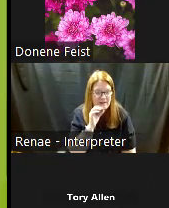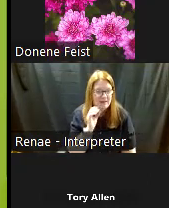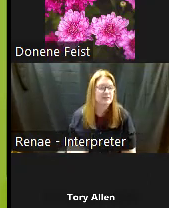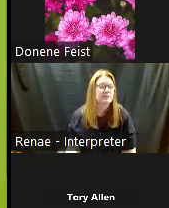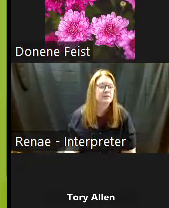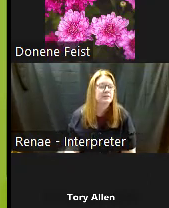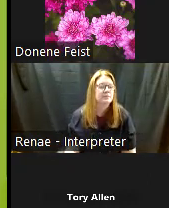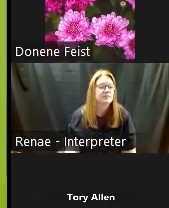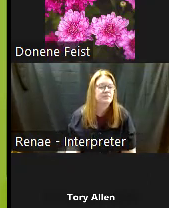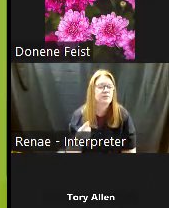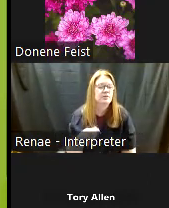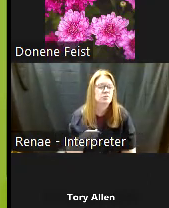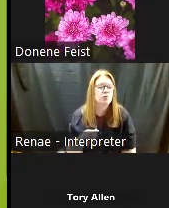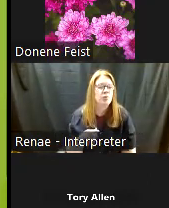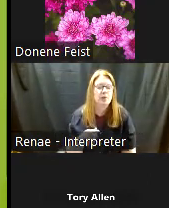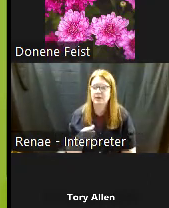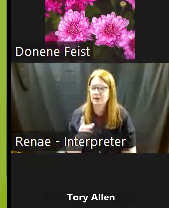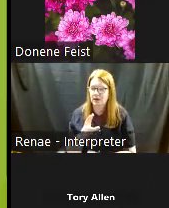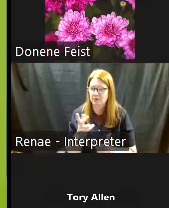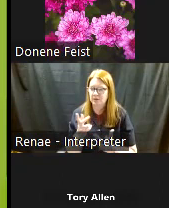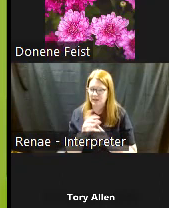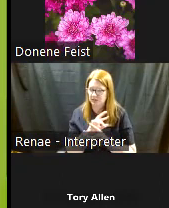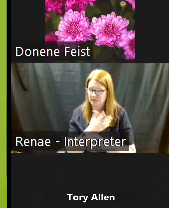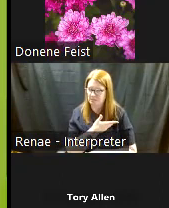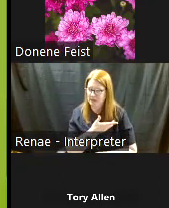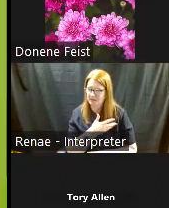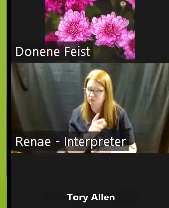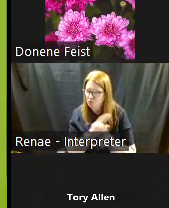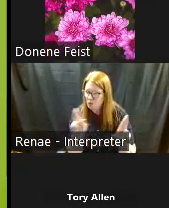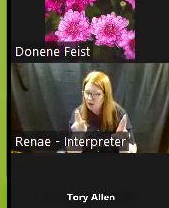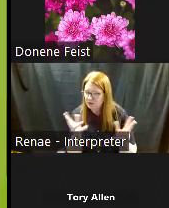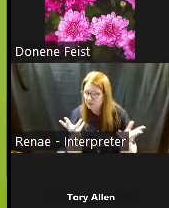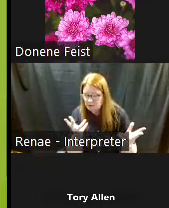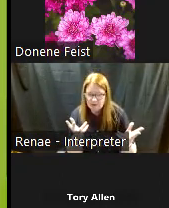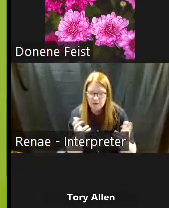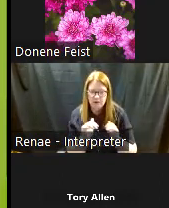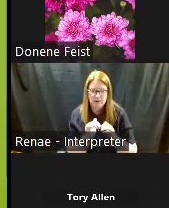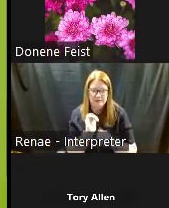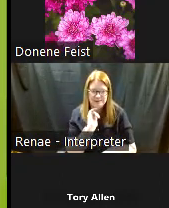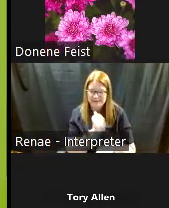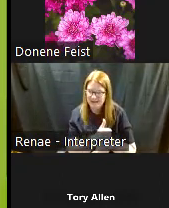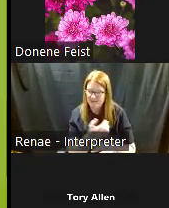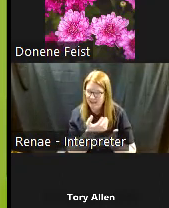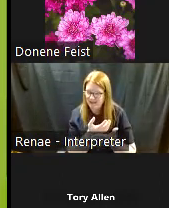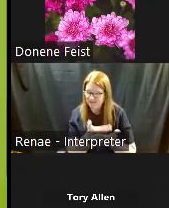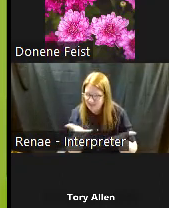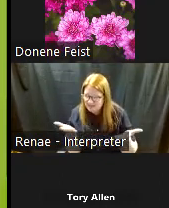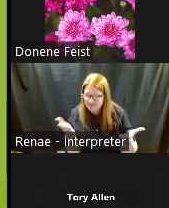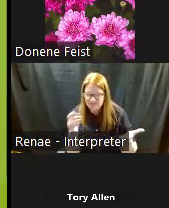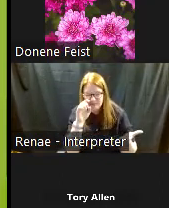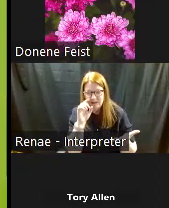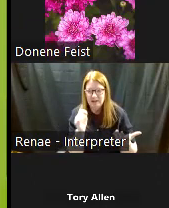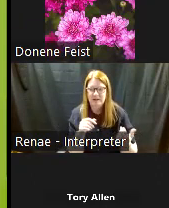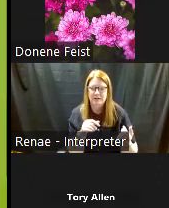And so I just kind of want to talk a little about how we like prep the babies and, what is actually happening or how we set up the equipment. So we always want